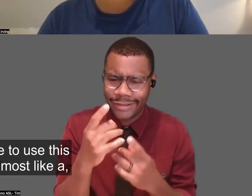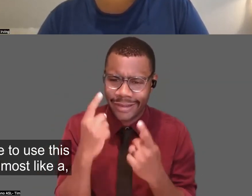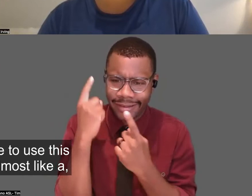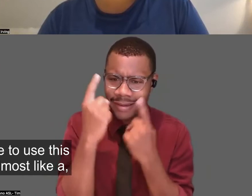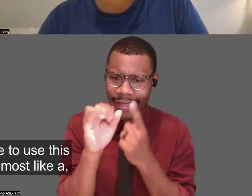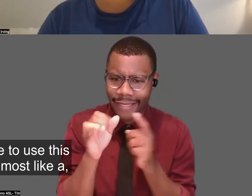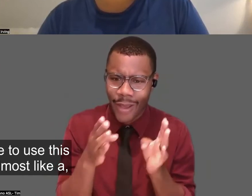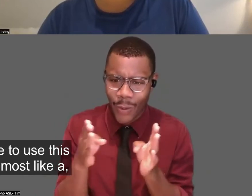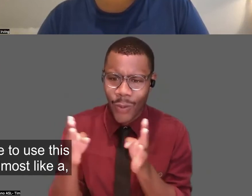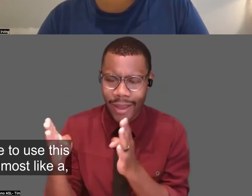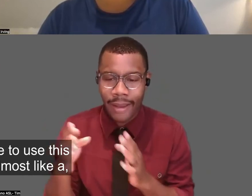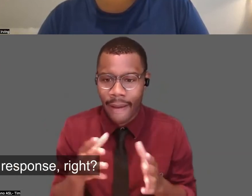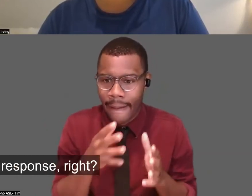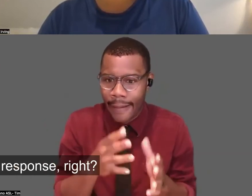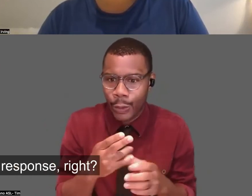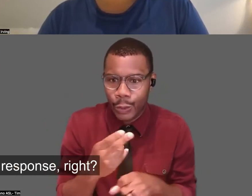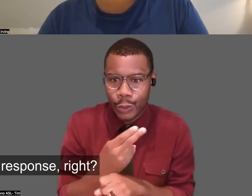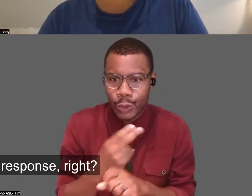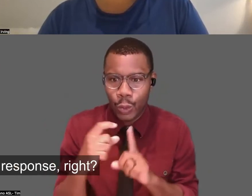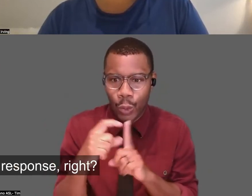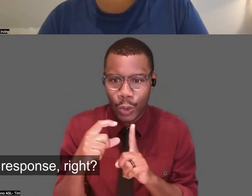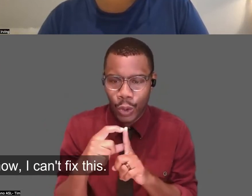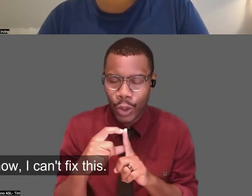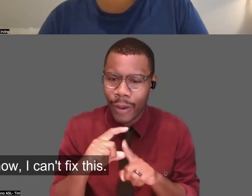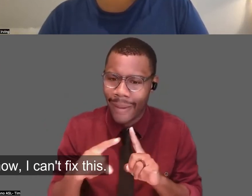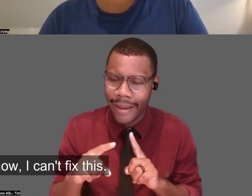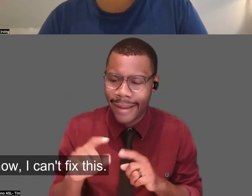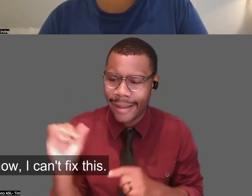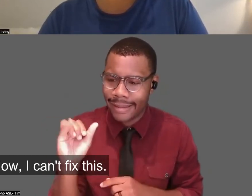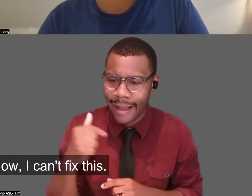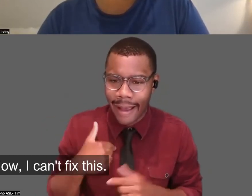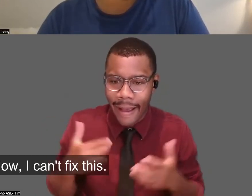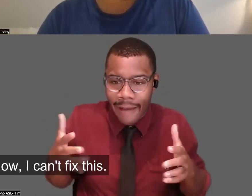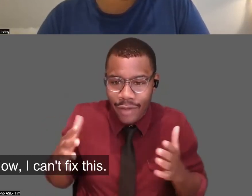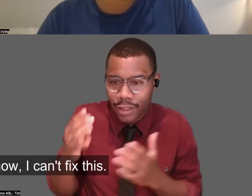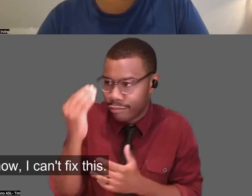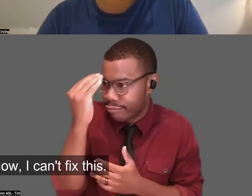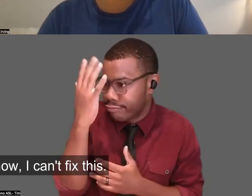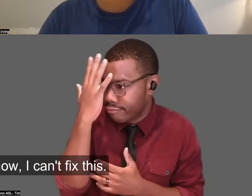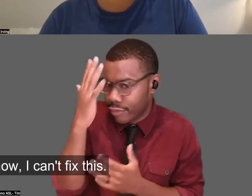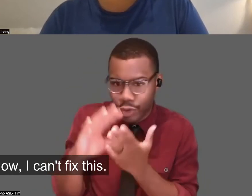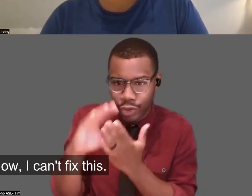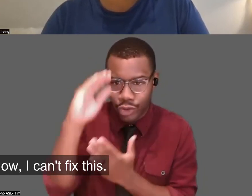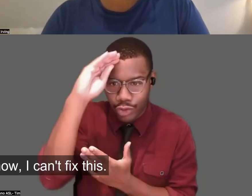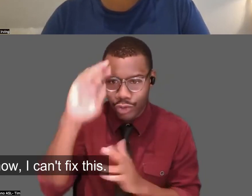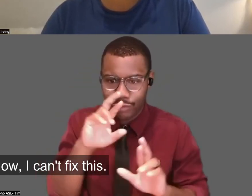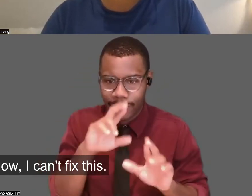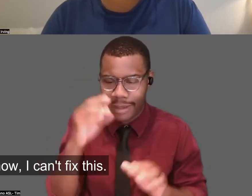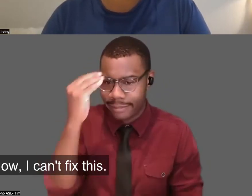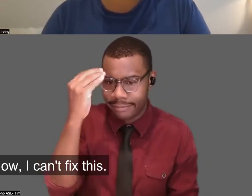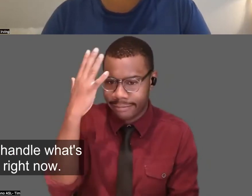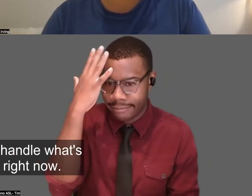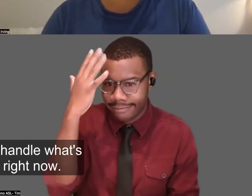it's almost like it's a learned response, right? That I cannot, I can't fix